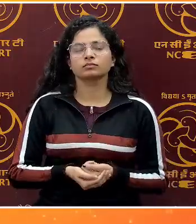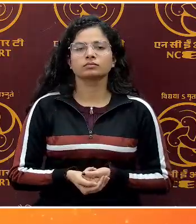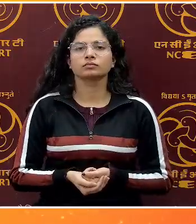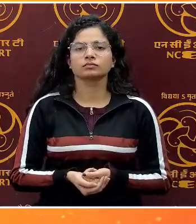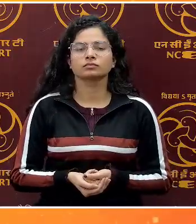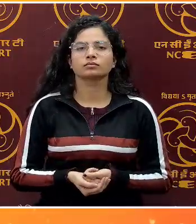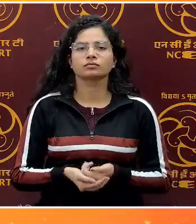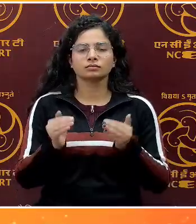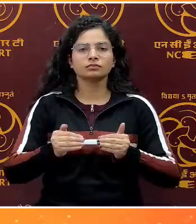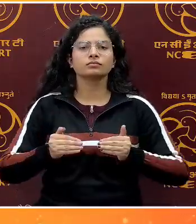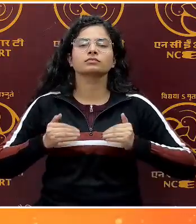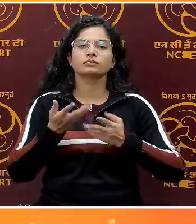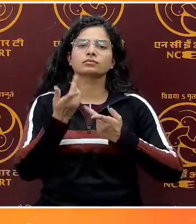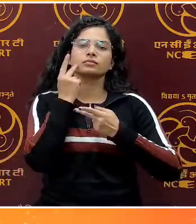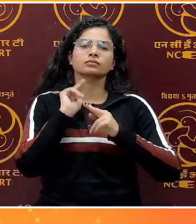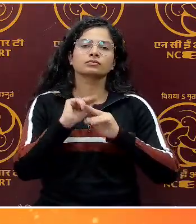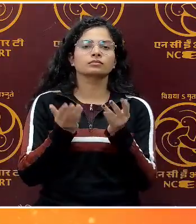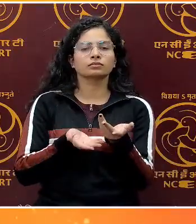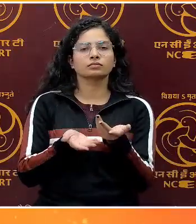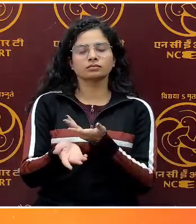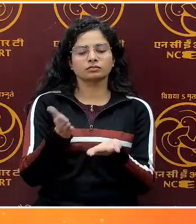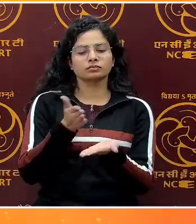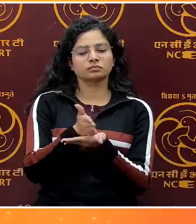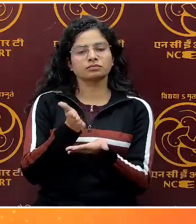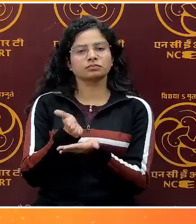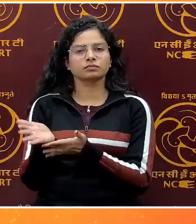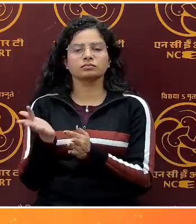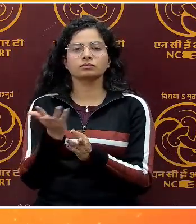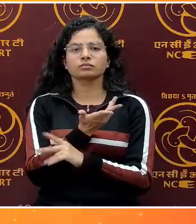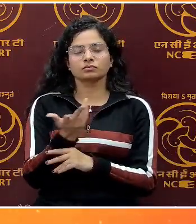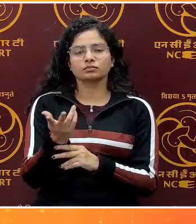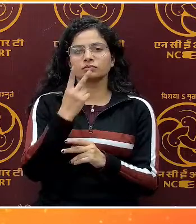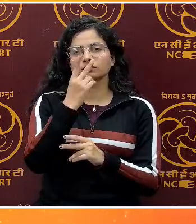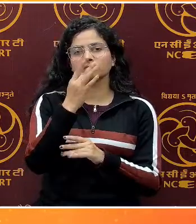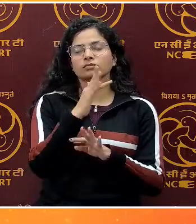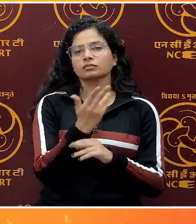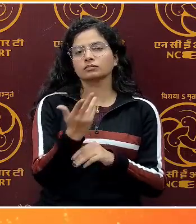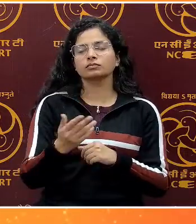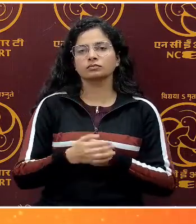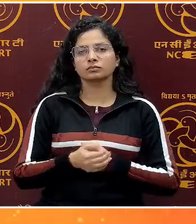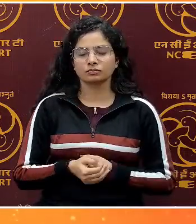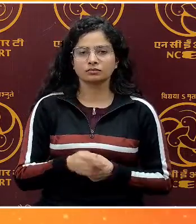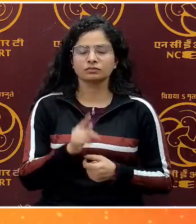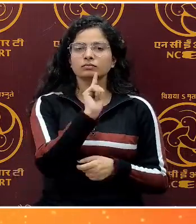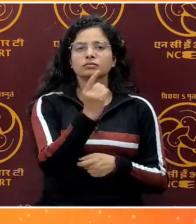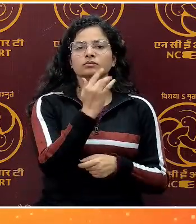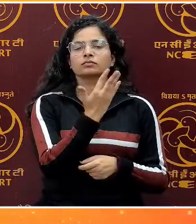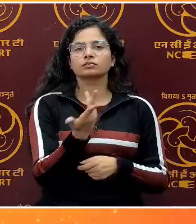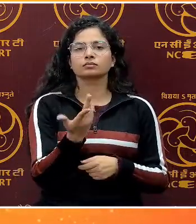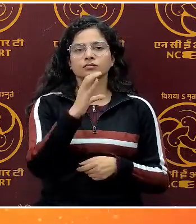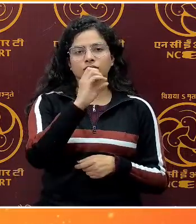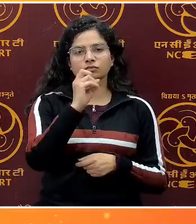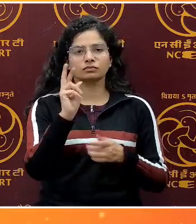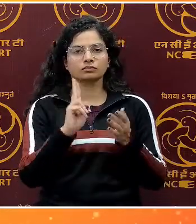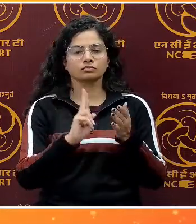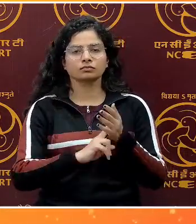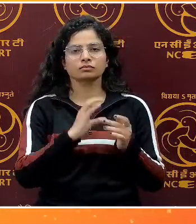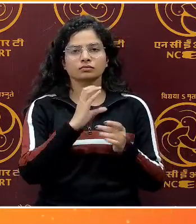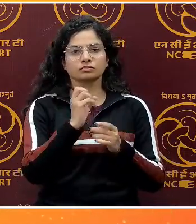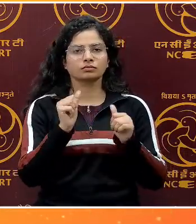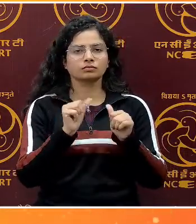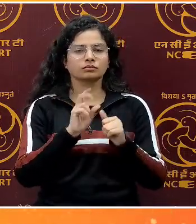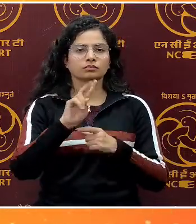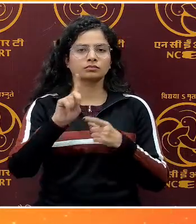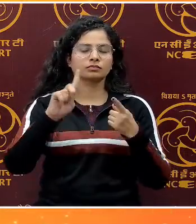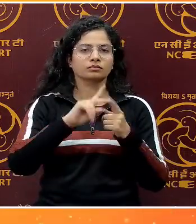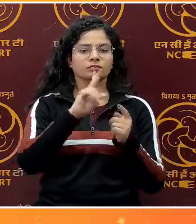Now further, if we talk about the types, right, we have seen what are the types. So first we have concave mirrors and the